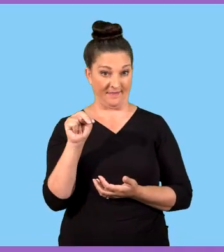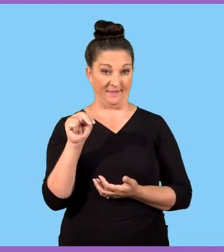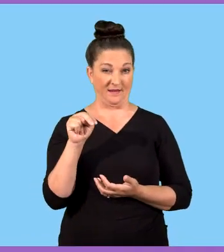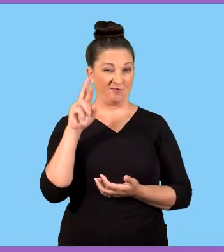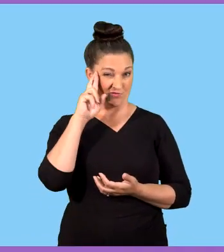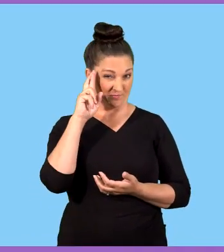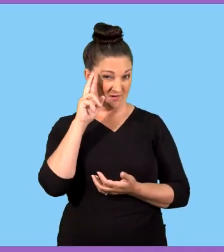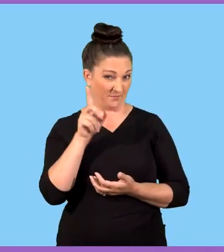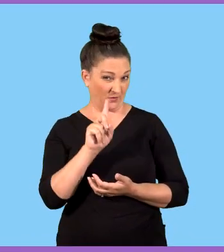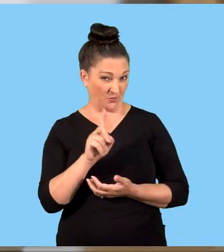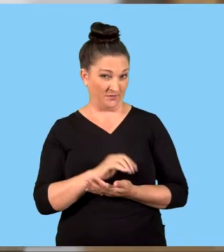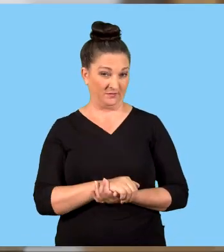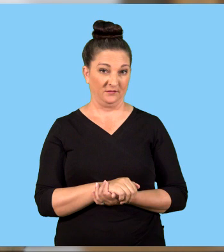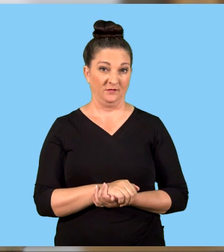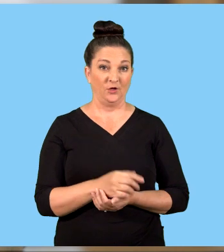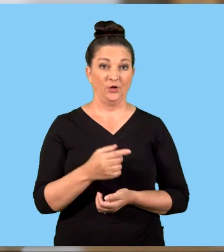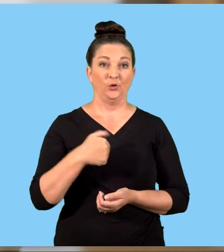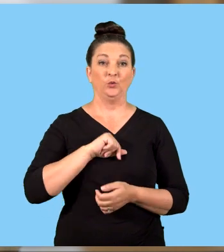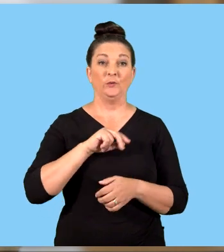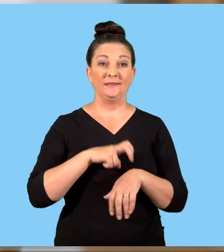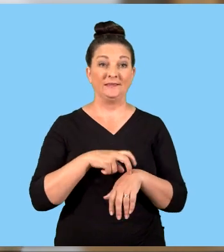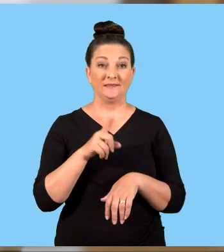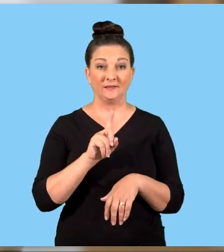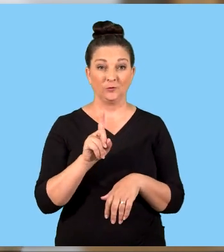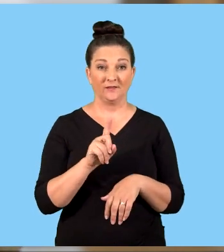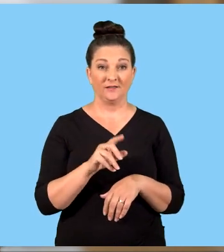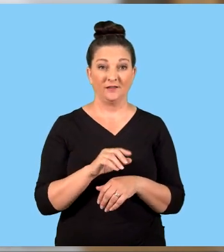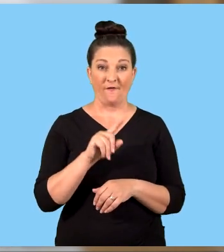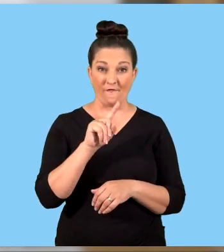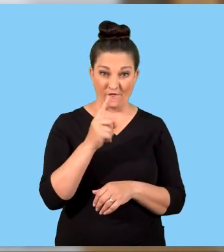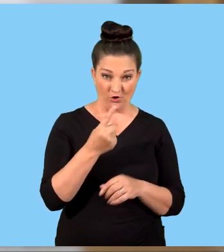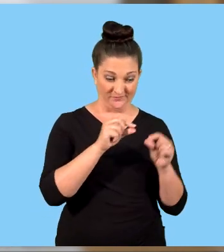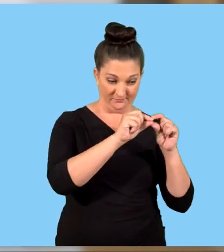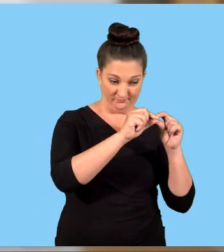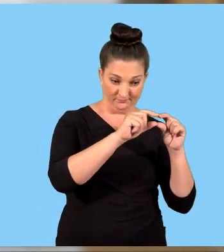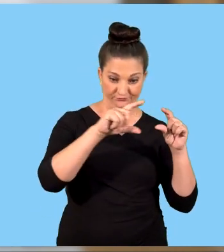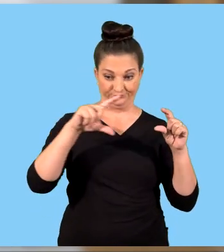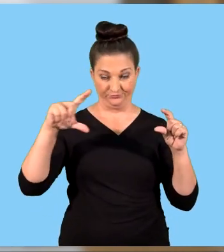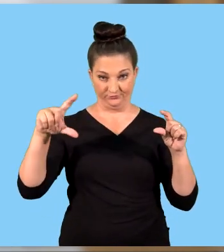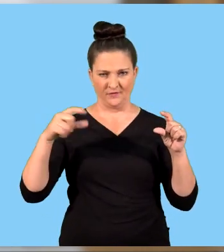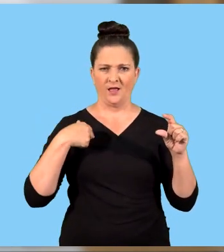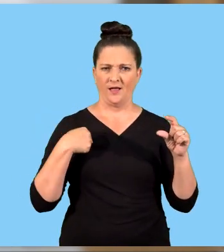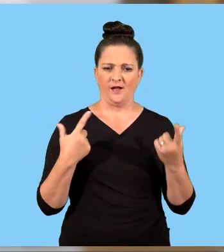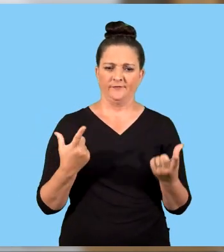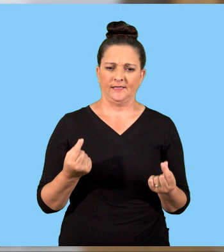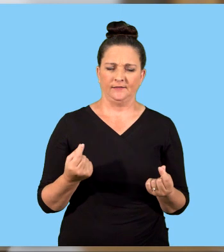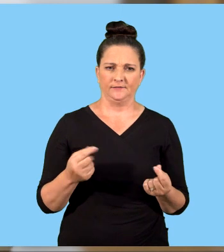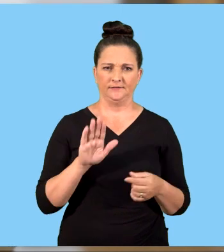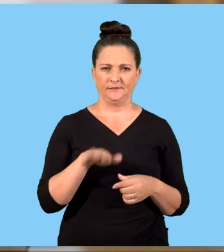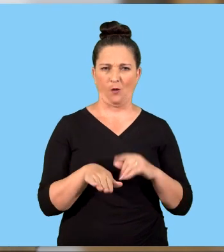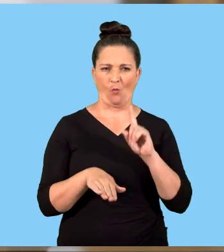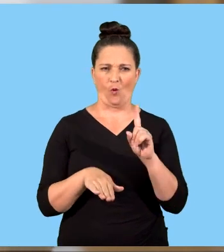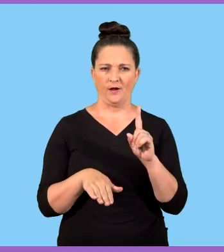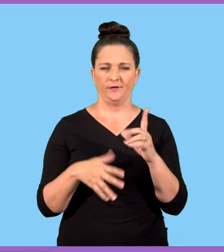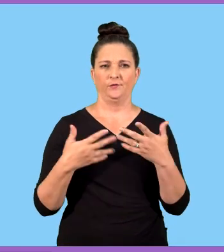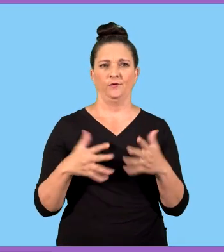So looking at that, if you remember the steps, we've got to arrange the value, in ascending order first. Now, I've done that already in step